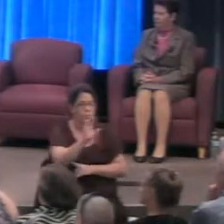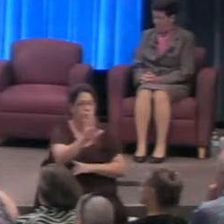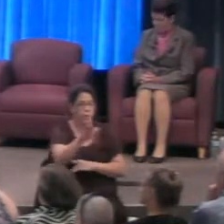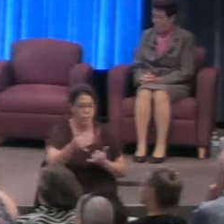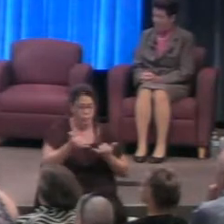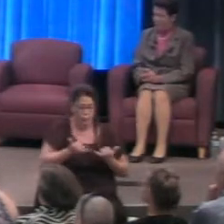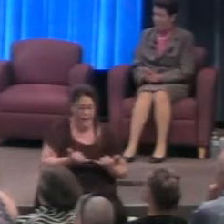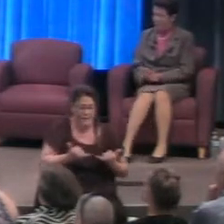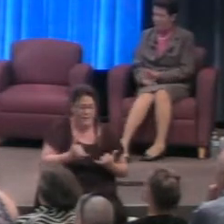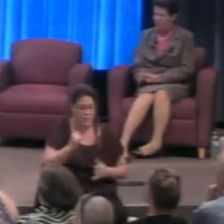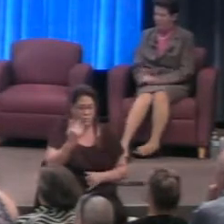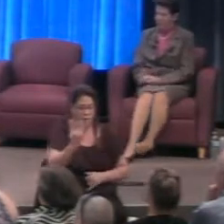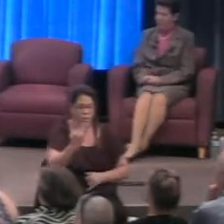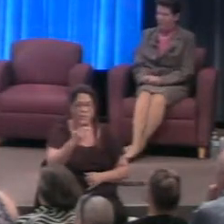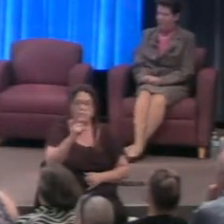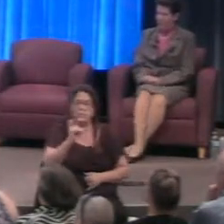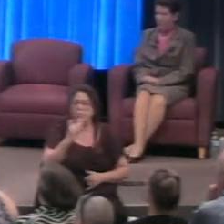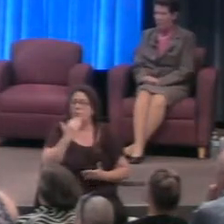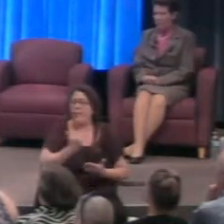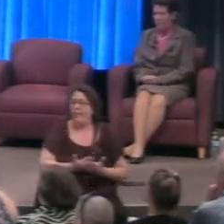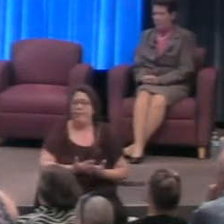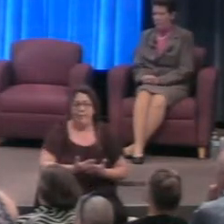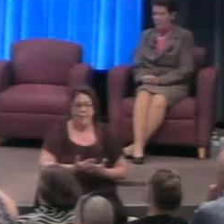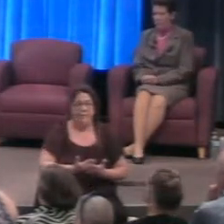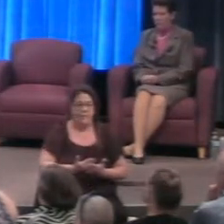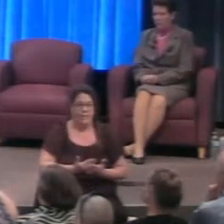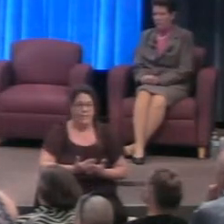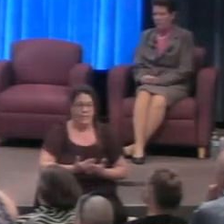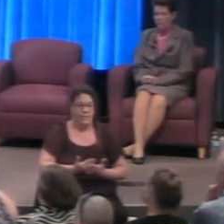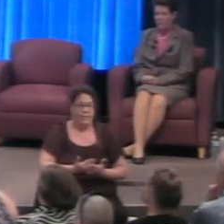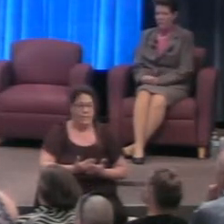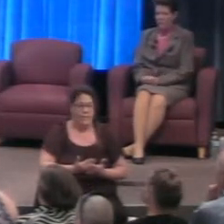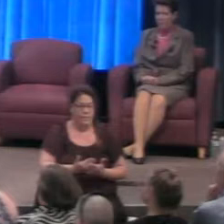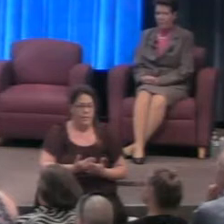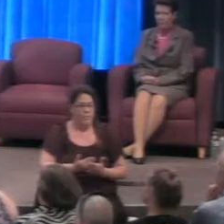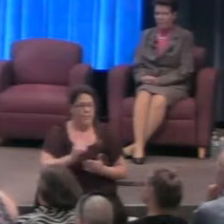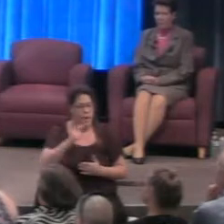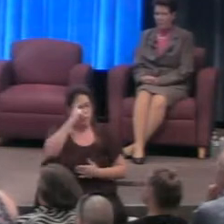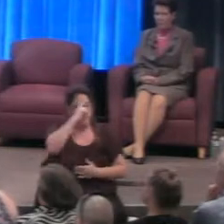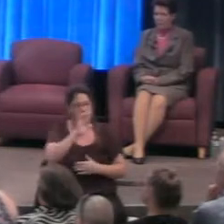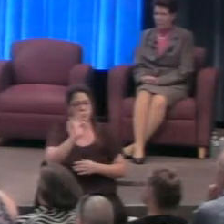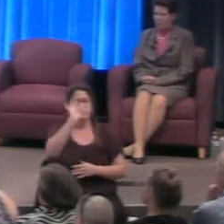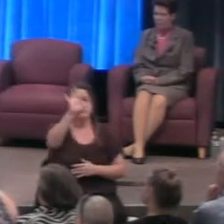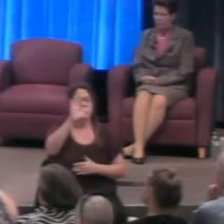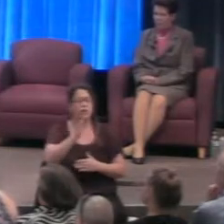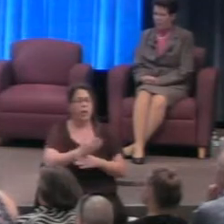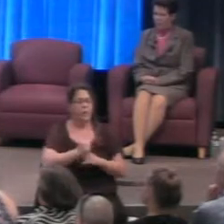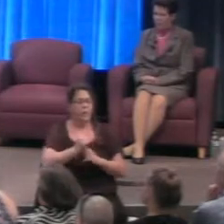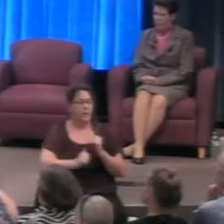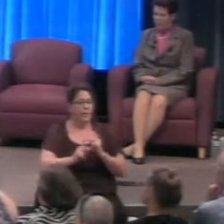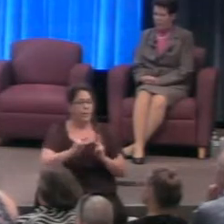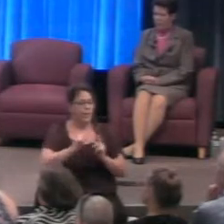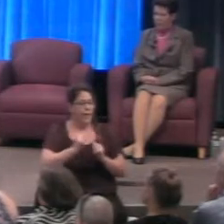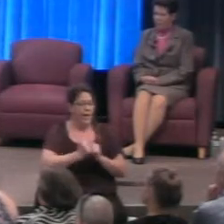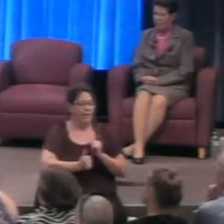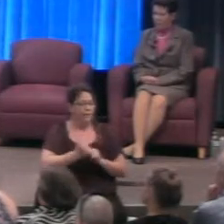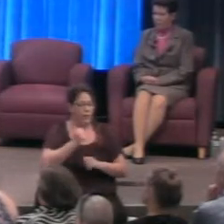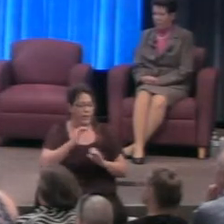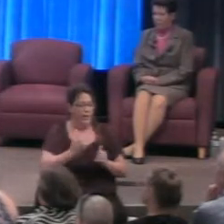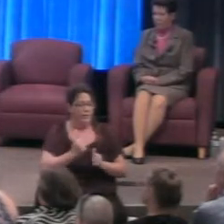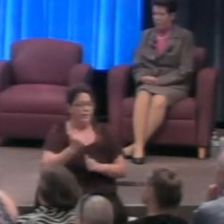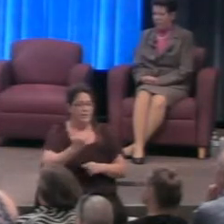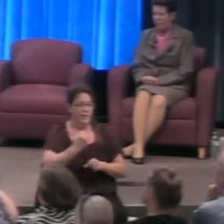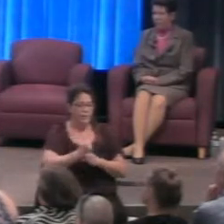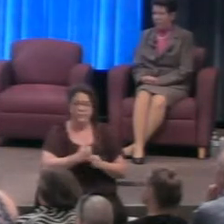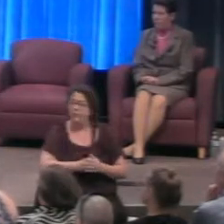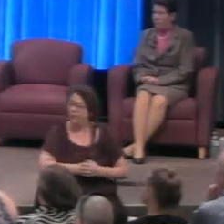well. Do the job you're given. Janet has spent almost 4 decades investing in people